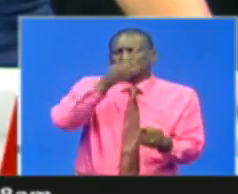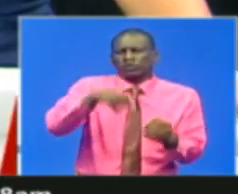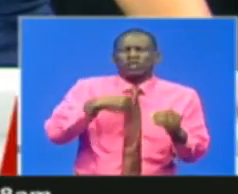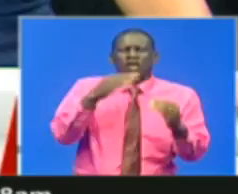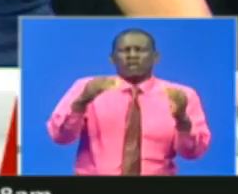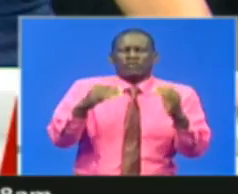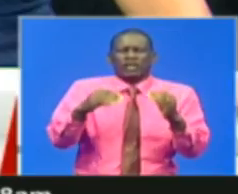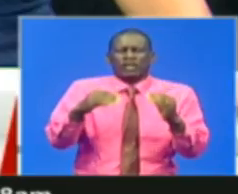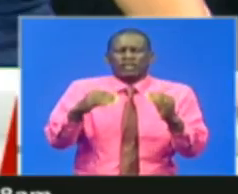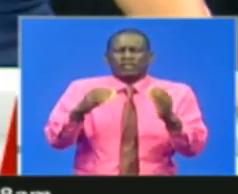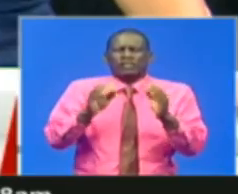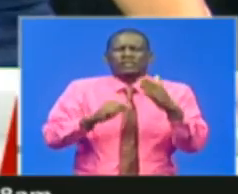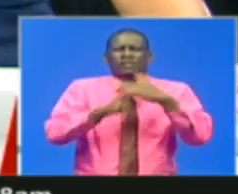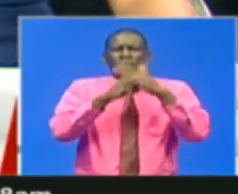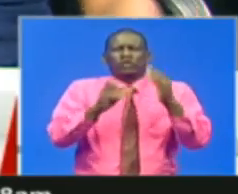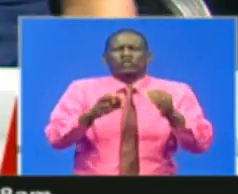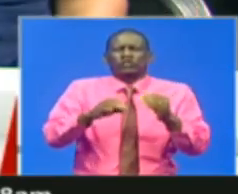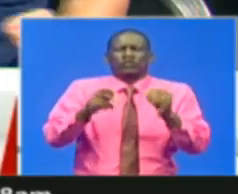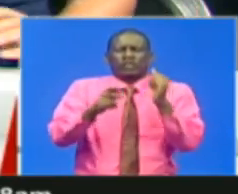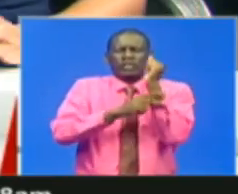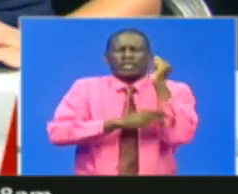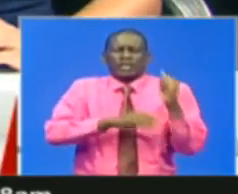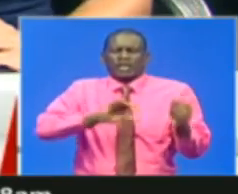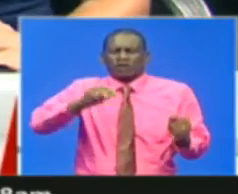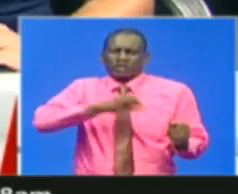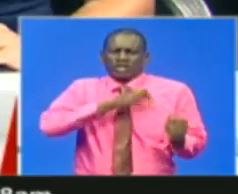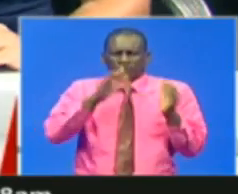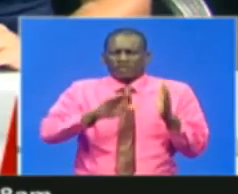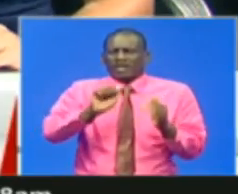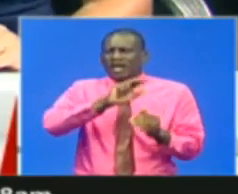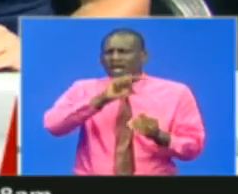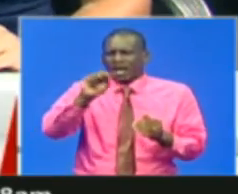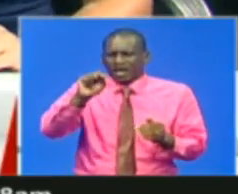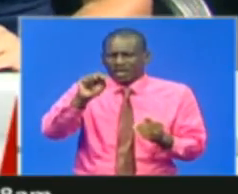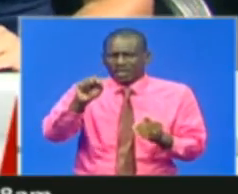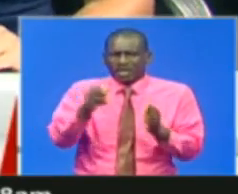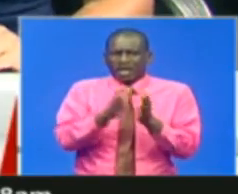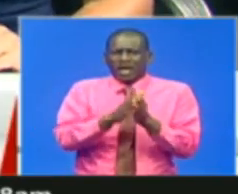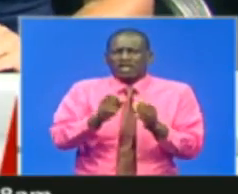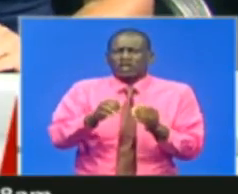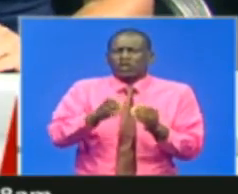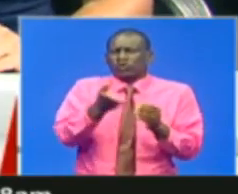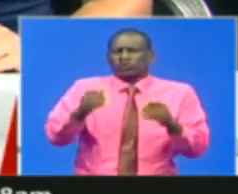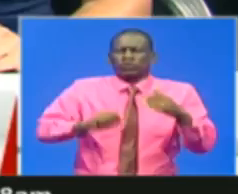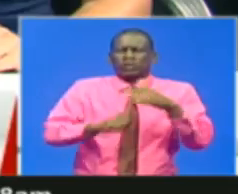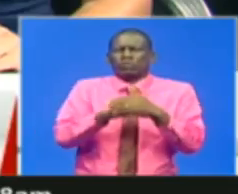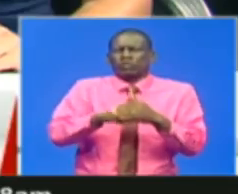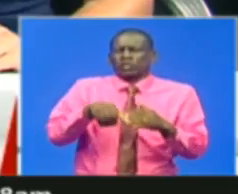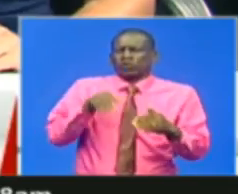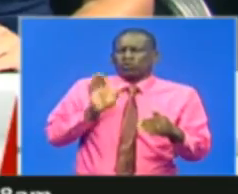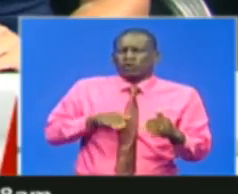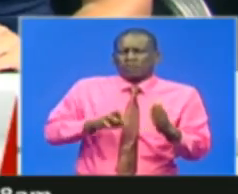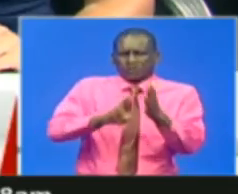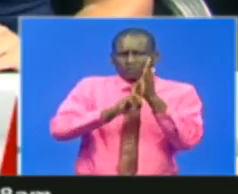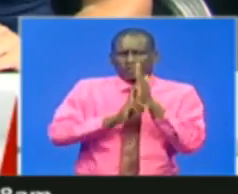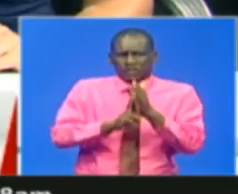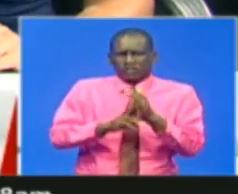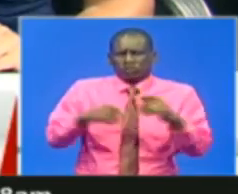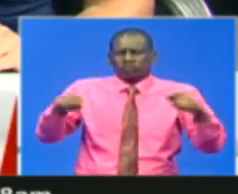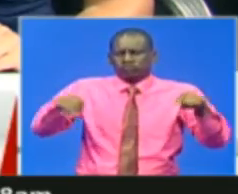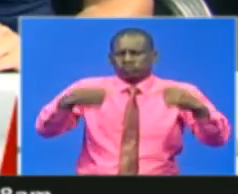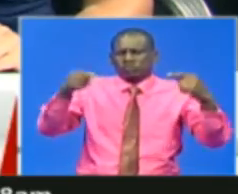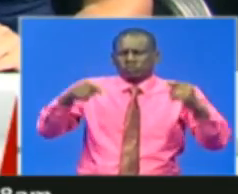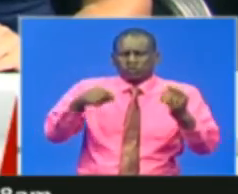of Kirinyaga County Governor Anne Waiguru and those of the county's women representative Wangoi Ngirichi fought. The